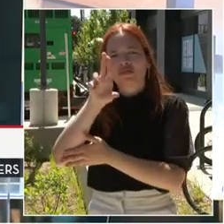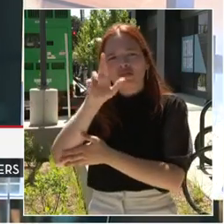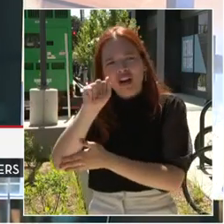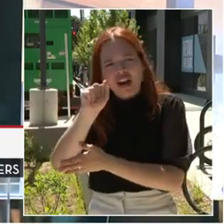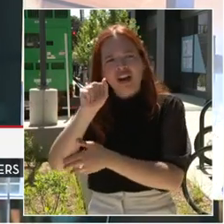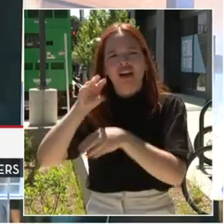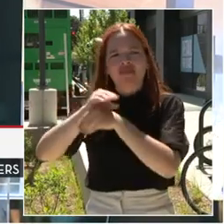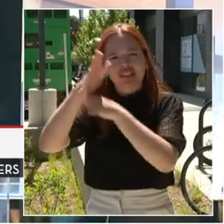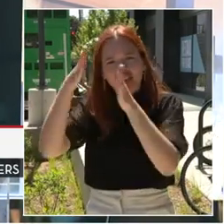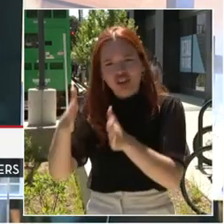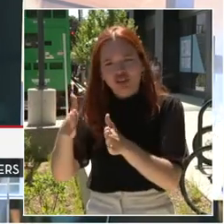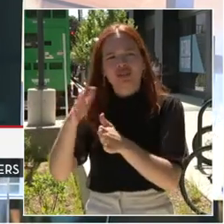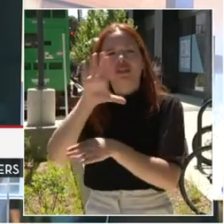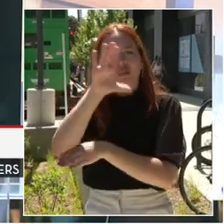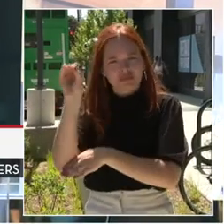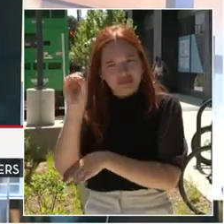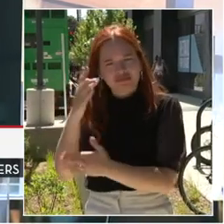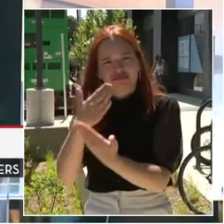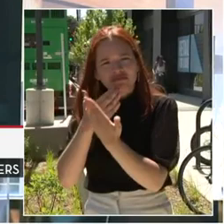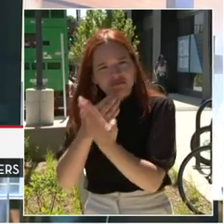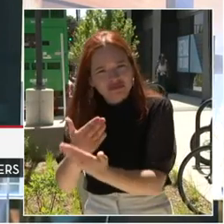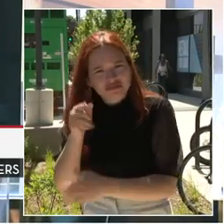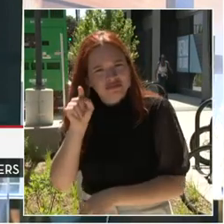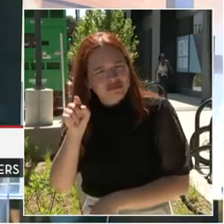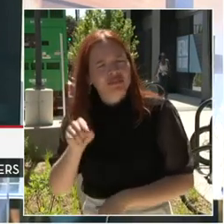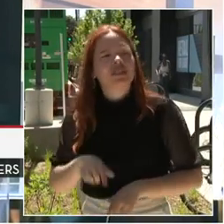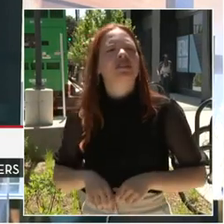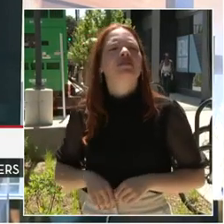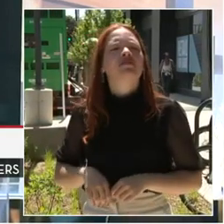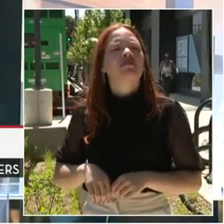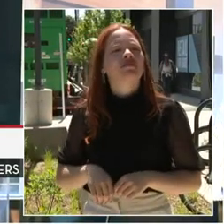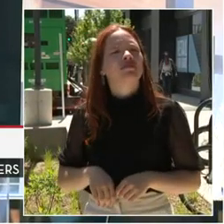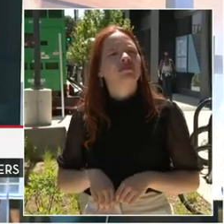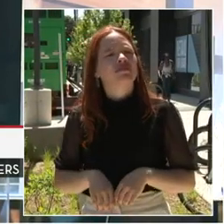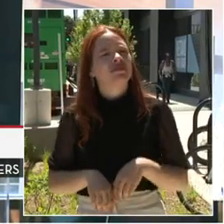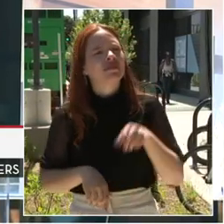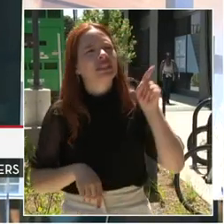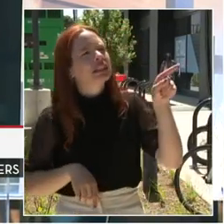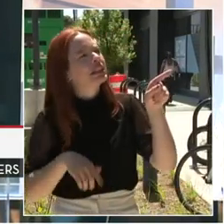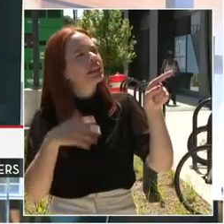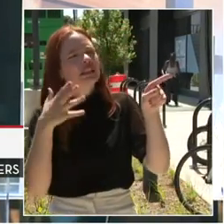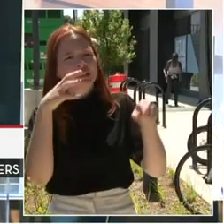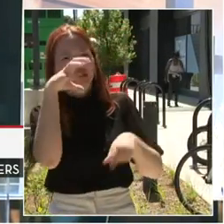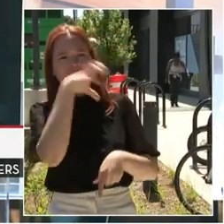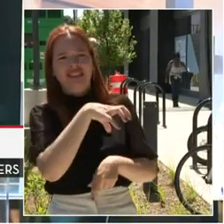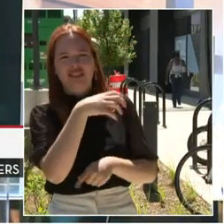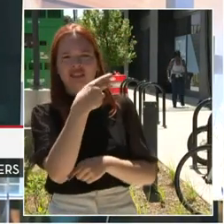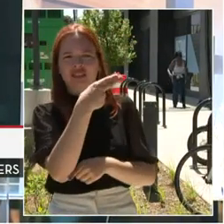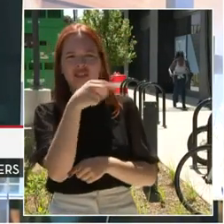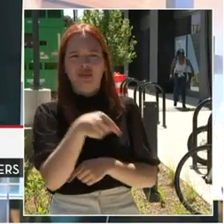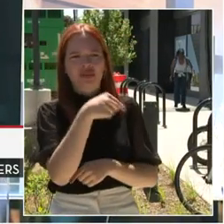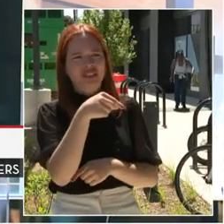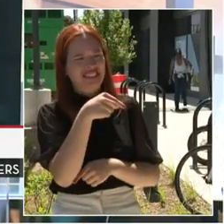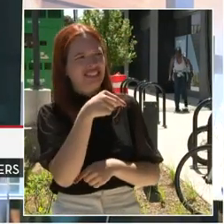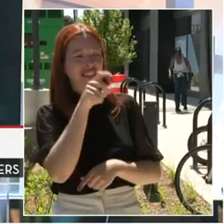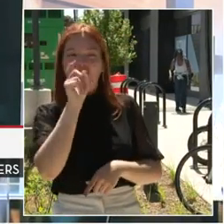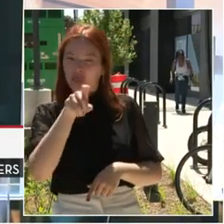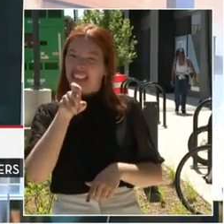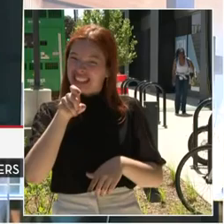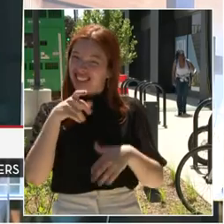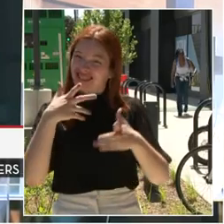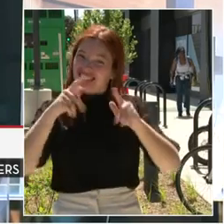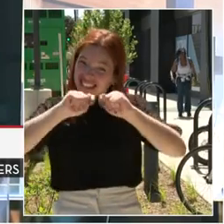Building something as magnificent as this takes a team, a village, a number of